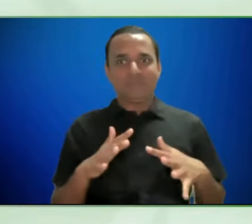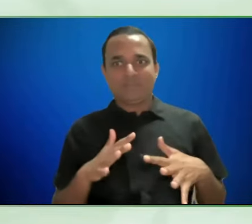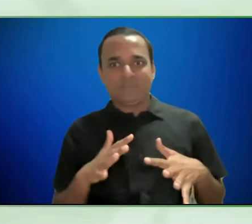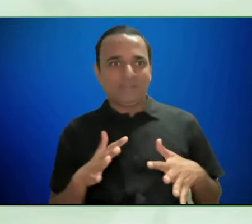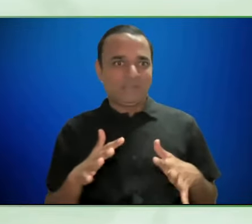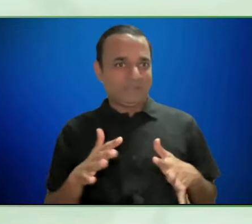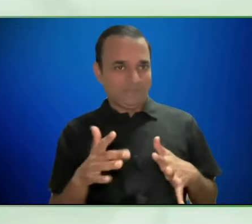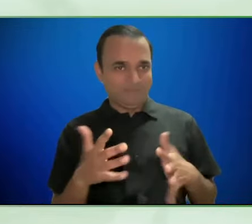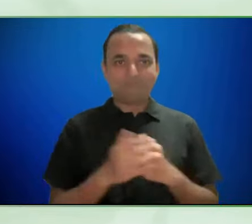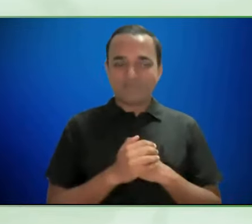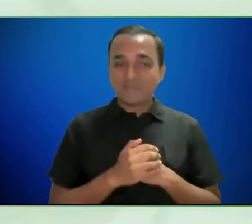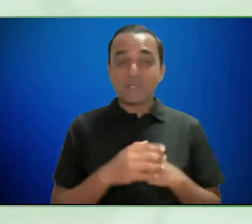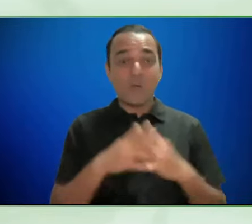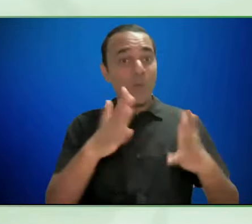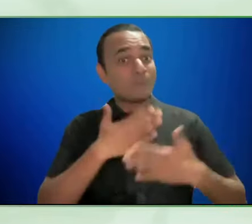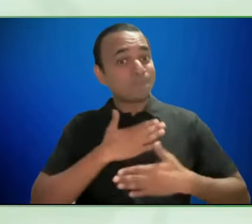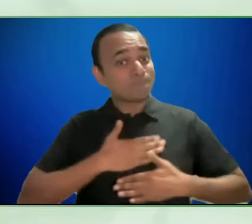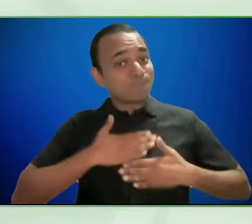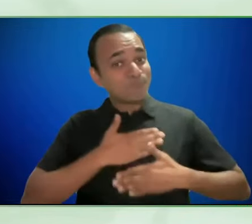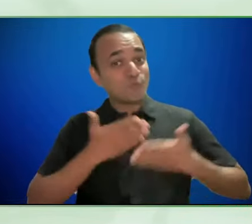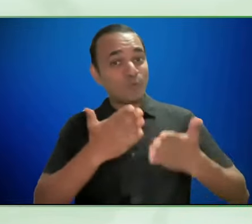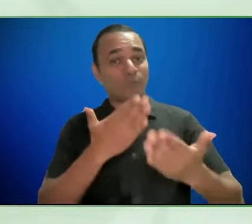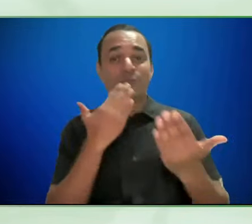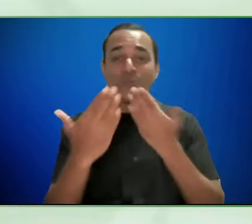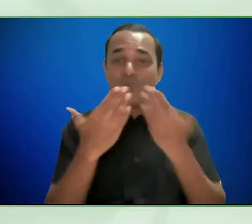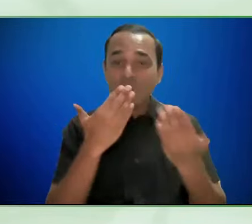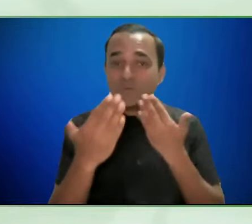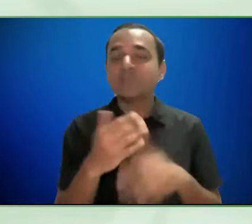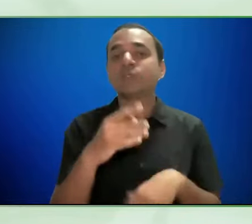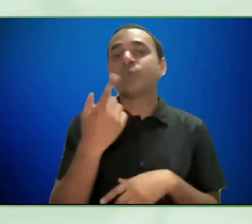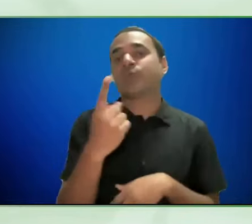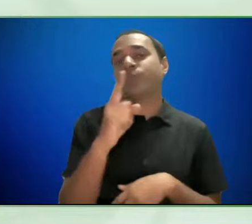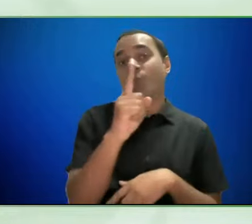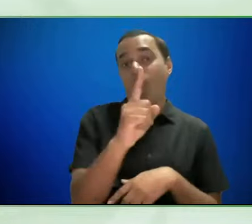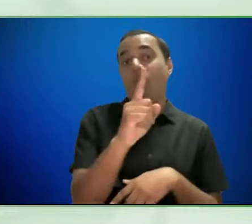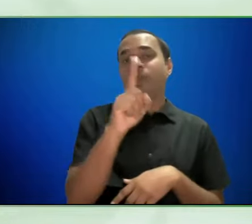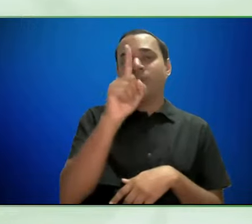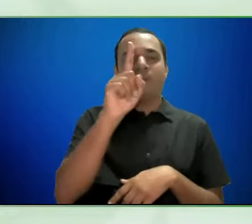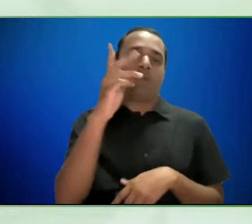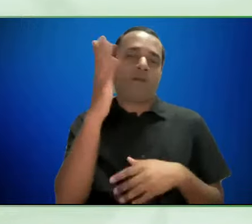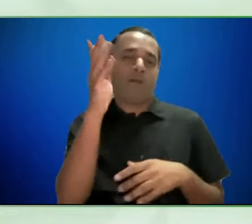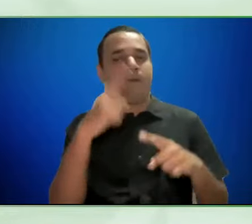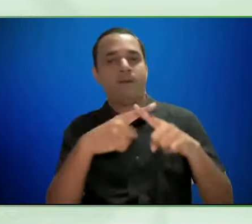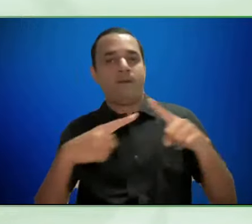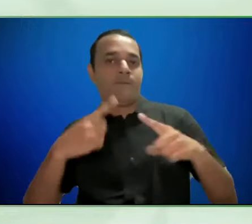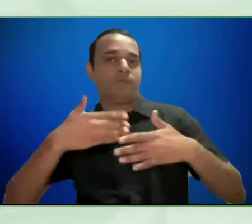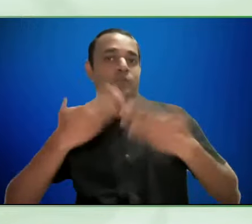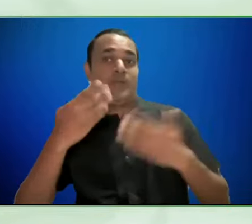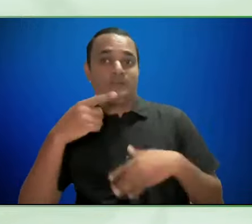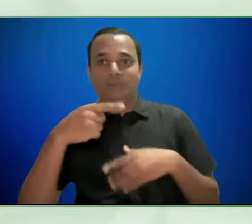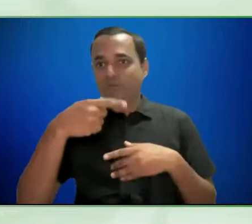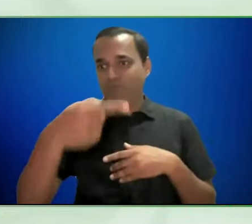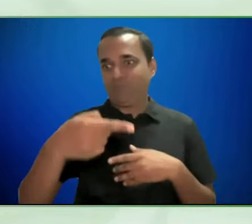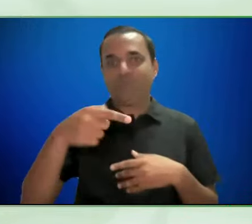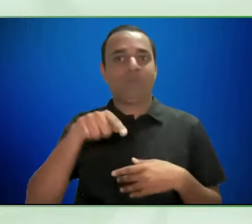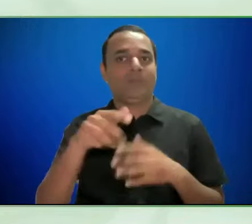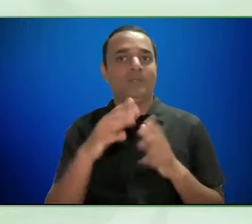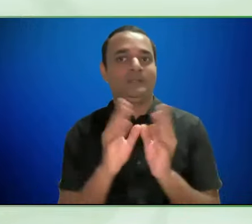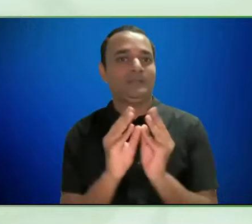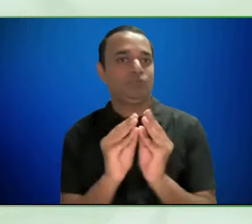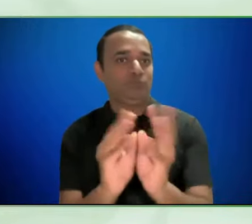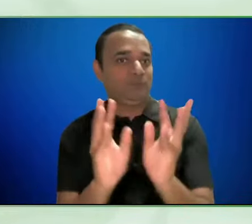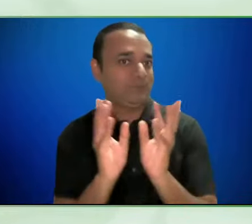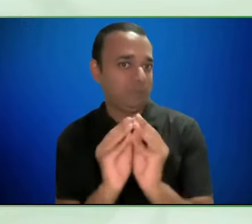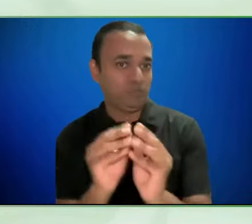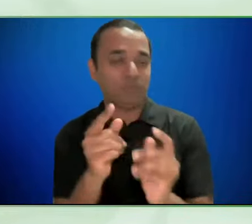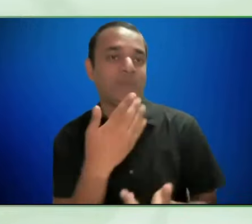thanks for joining this conversation. Keep tuned in for the other fireside chats. There's a lot of interesting conversation coming up the whole